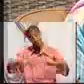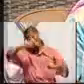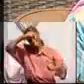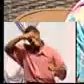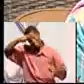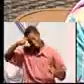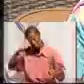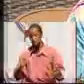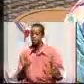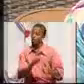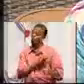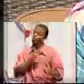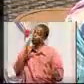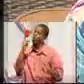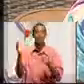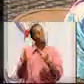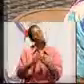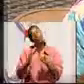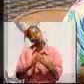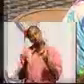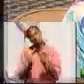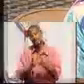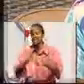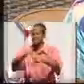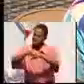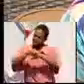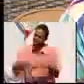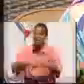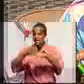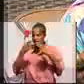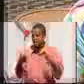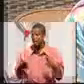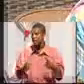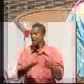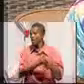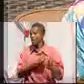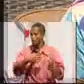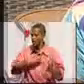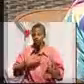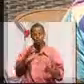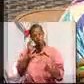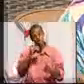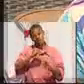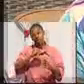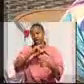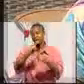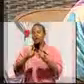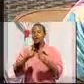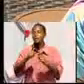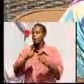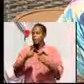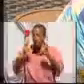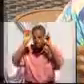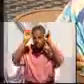talked about so many things in English. We'll go into Fula and Mandinka and Wolof. Teres,